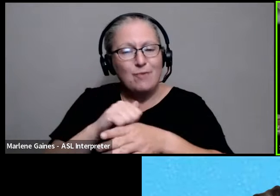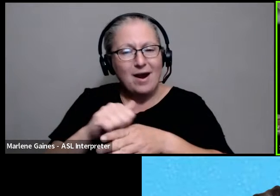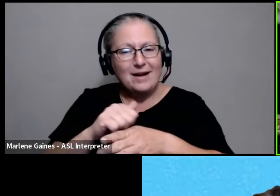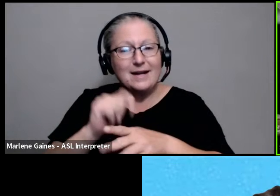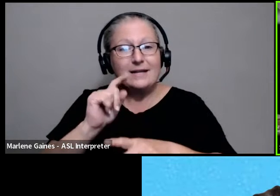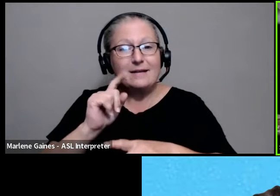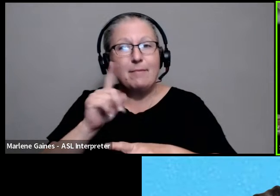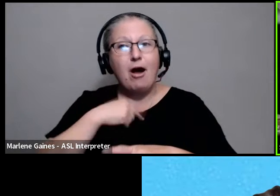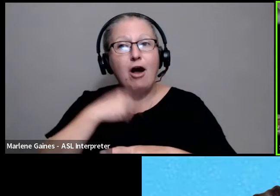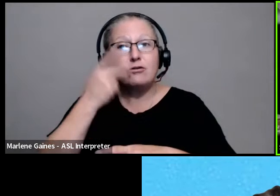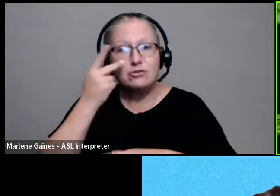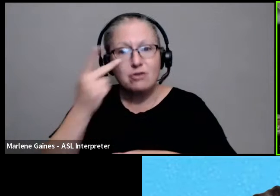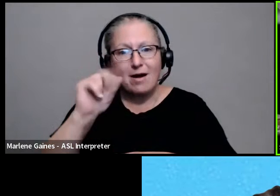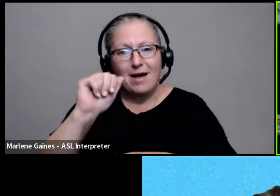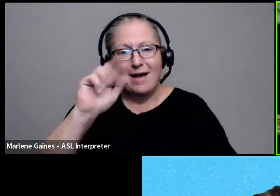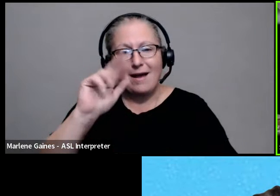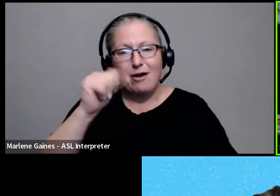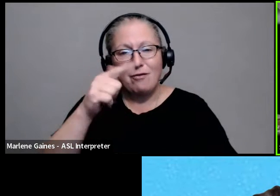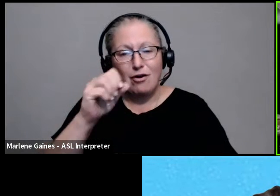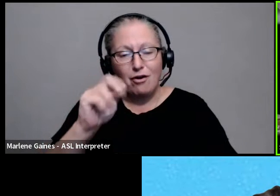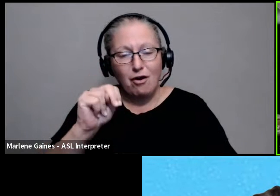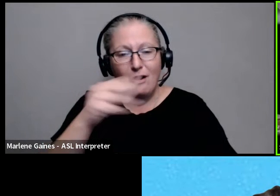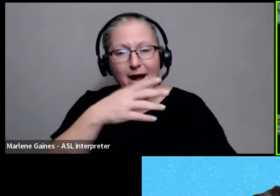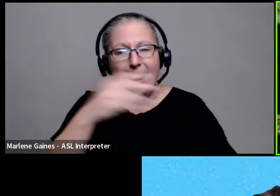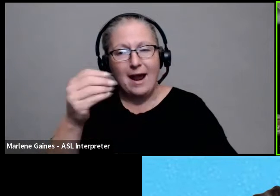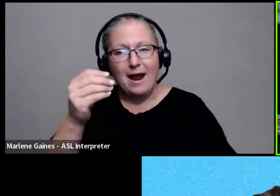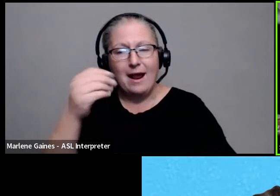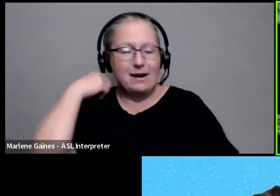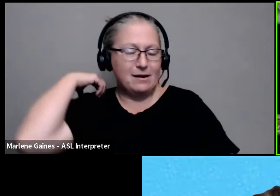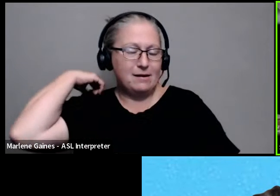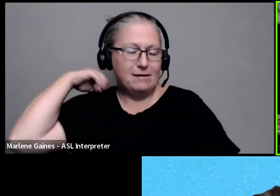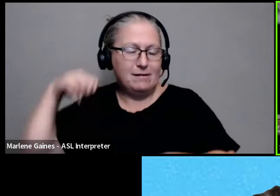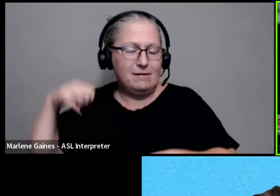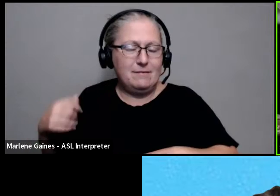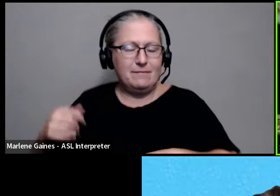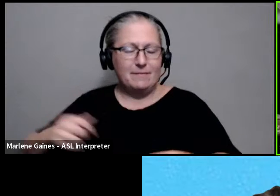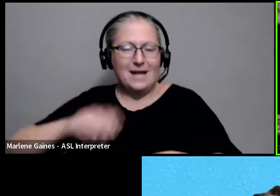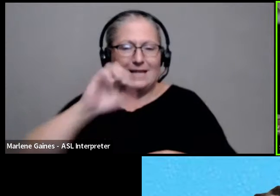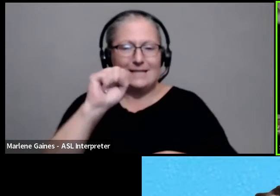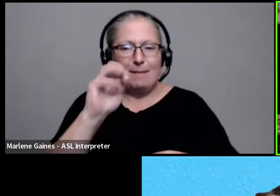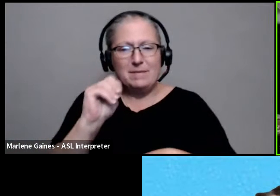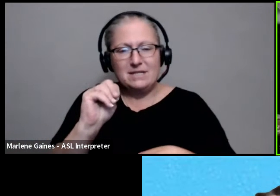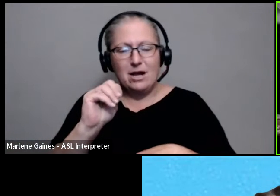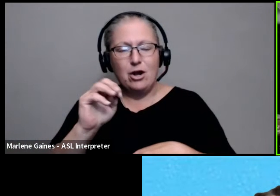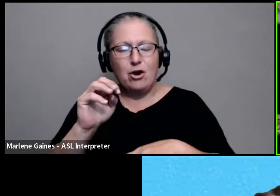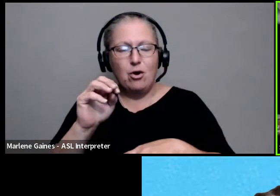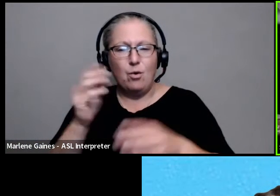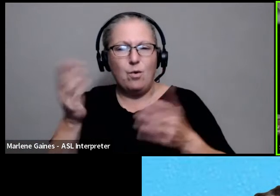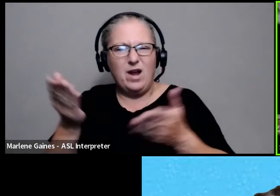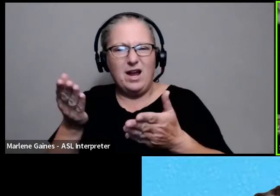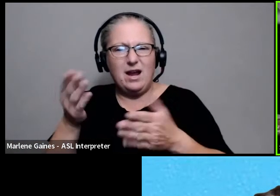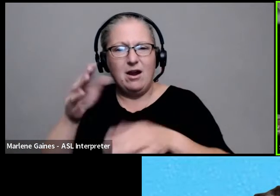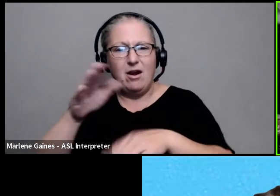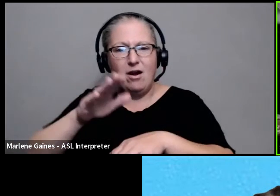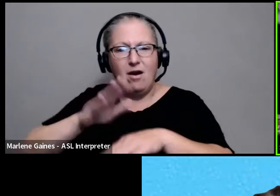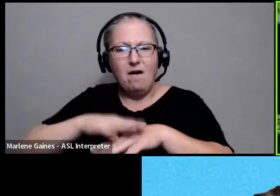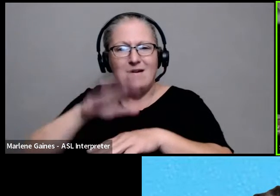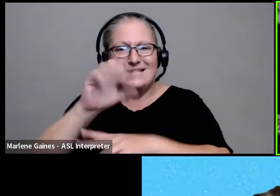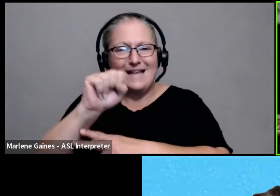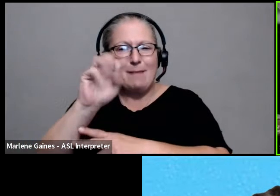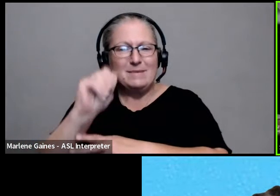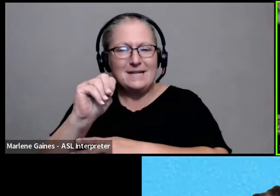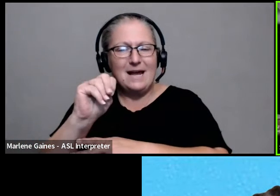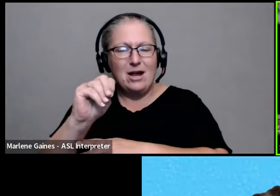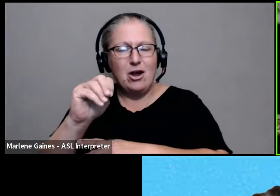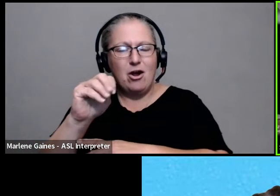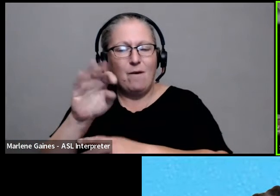I actually saw Aragon and San Mateo out here in the on the San Mateo field,